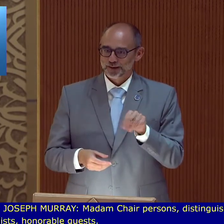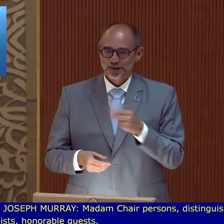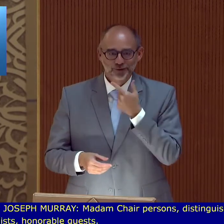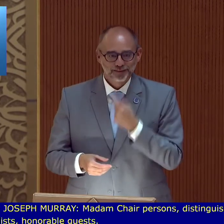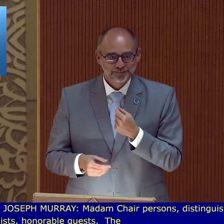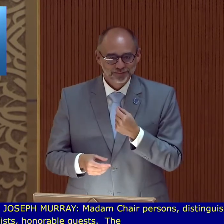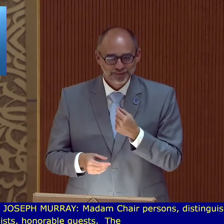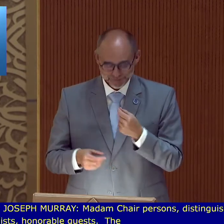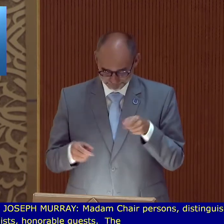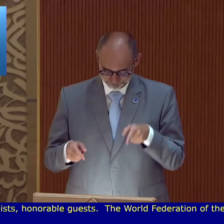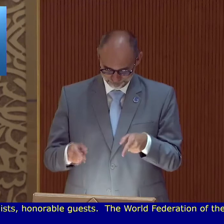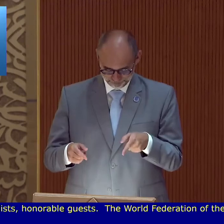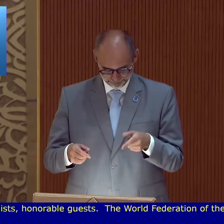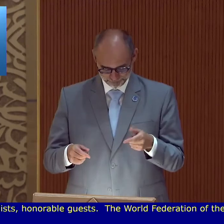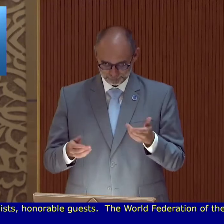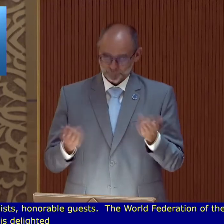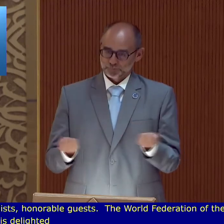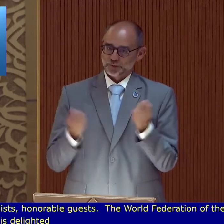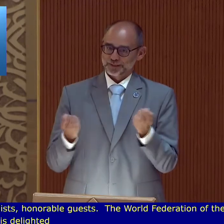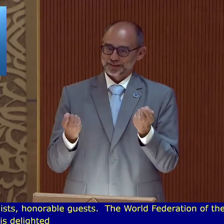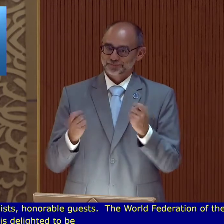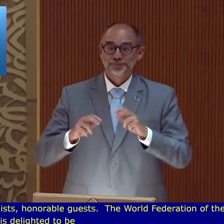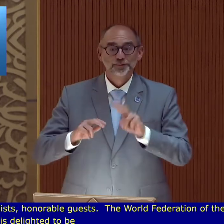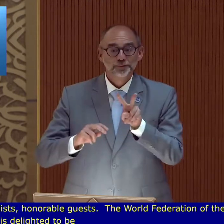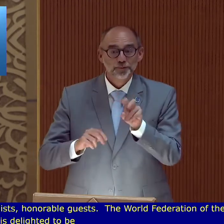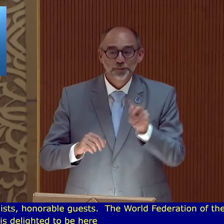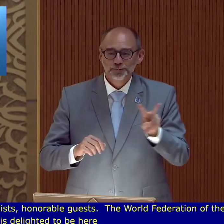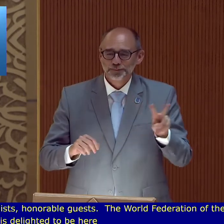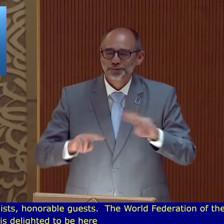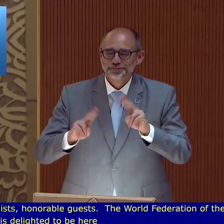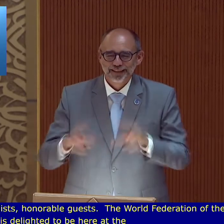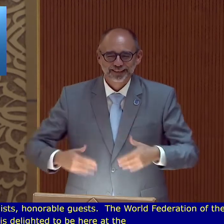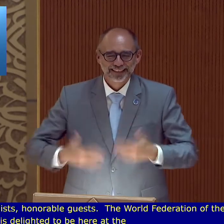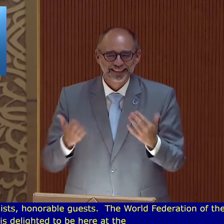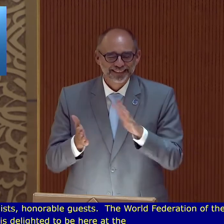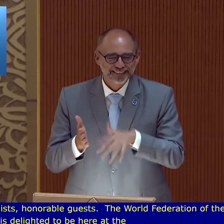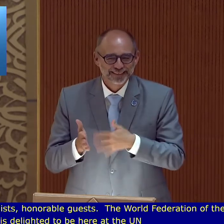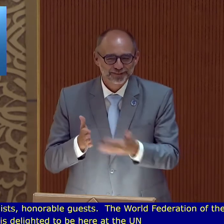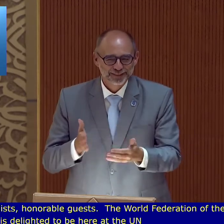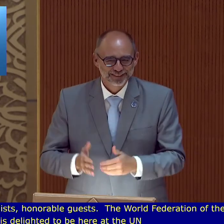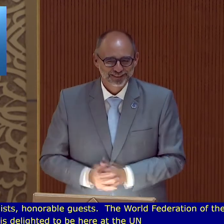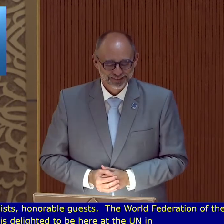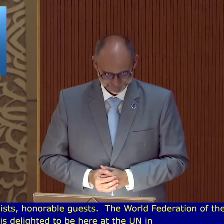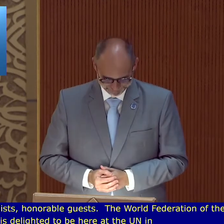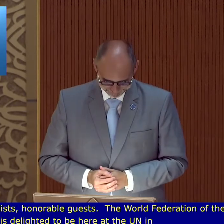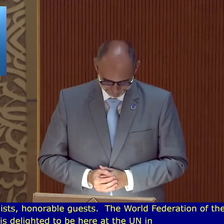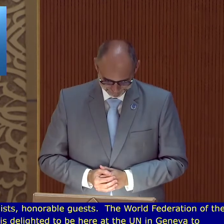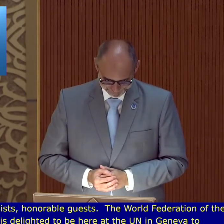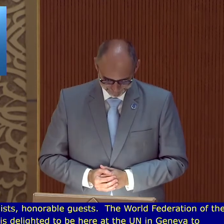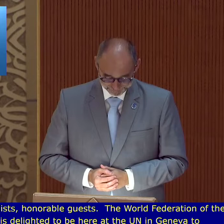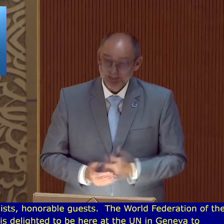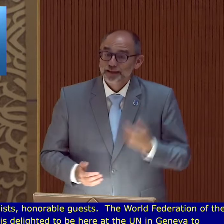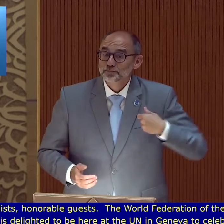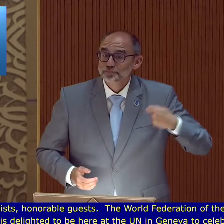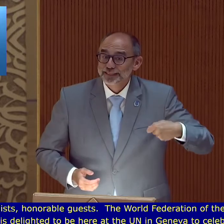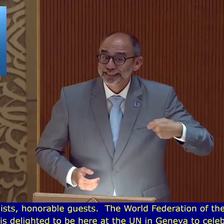here at the UN in Geneva to celebrate the 2022nd year